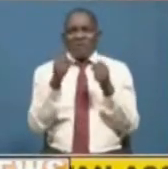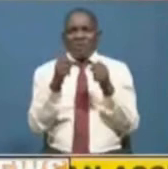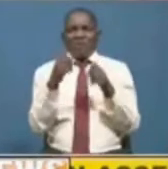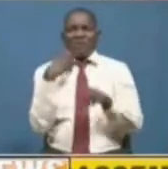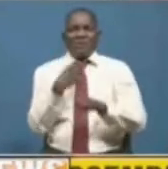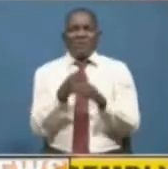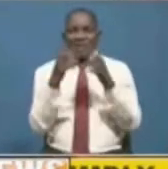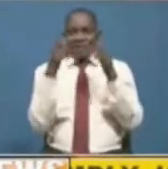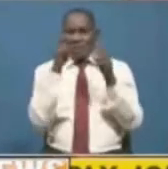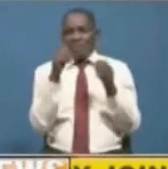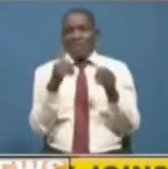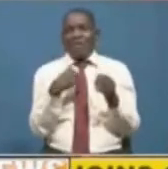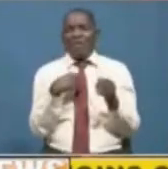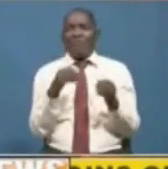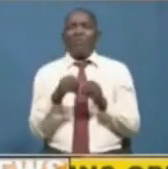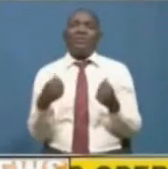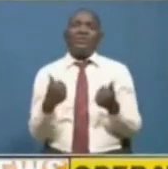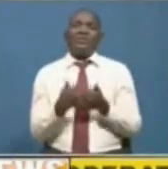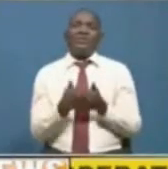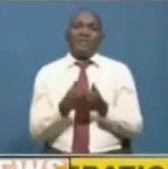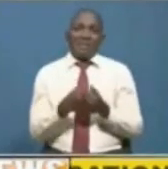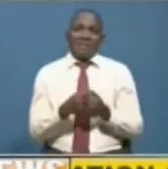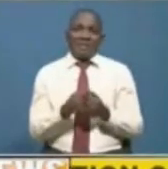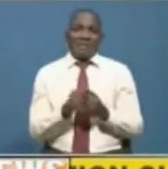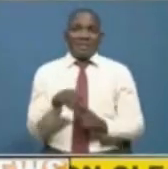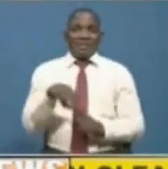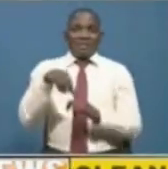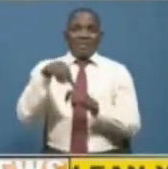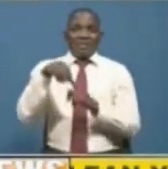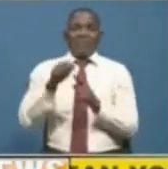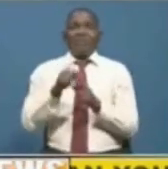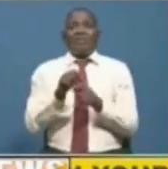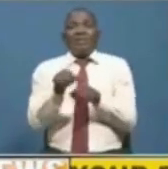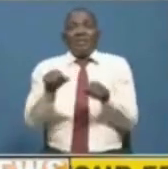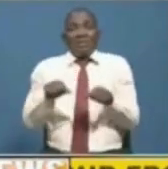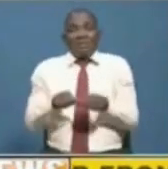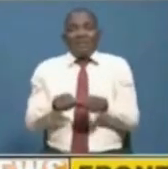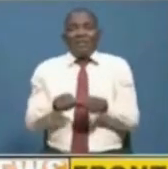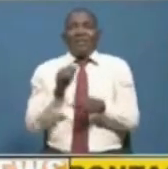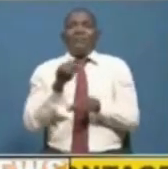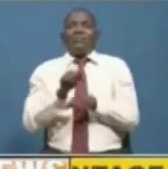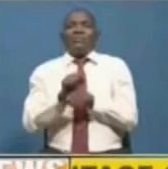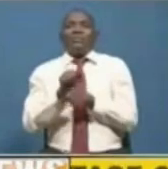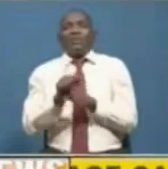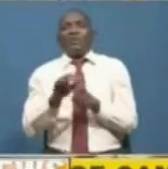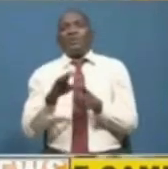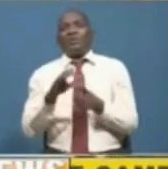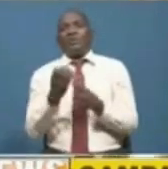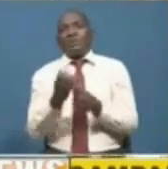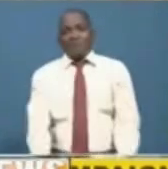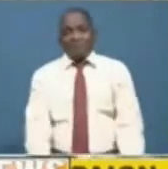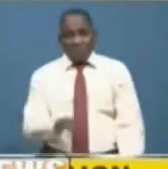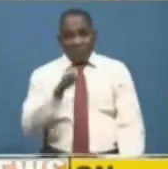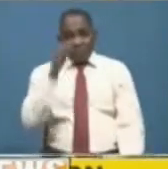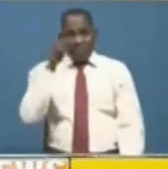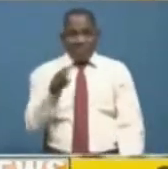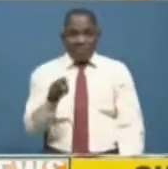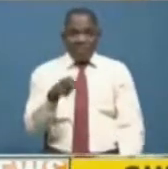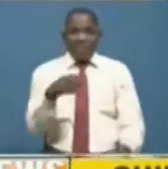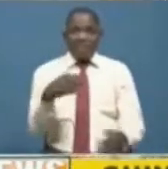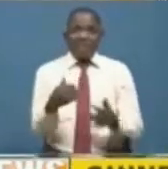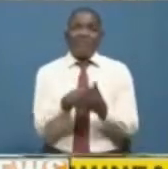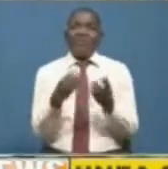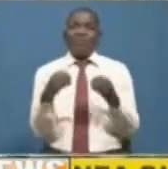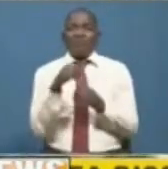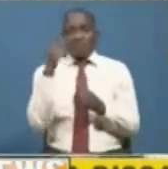appreciated challenges facing EOCO, especially in the area of their working conditions. The minister toured a new